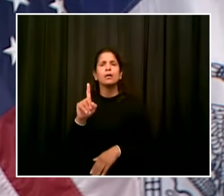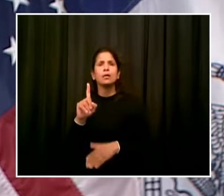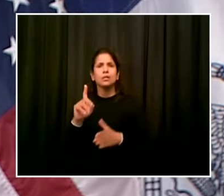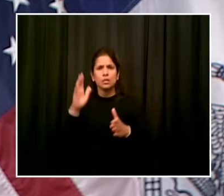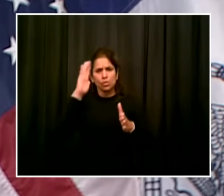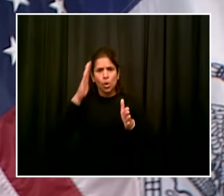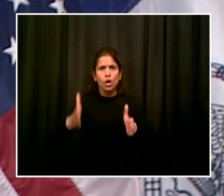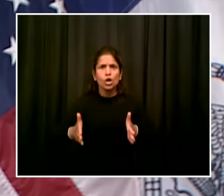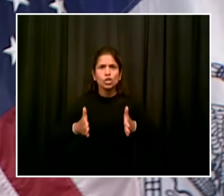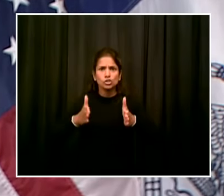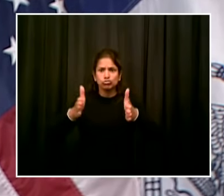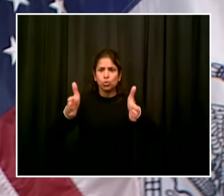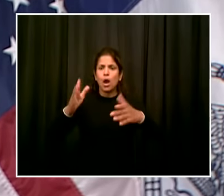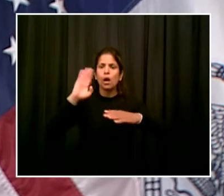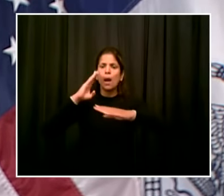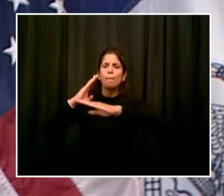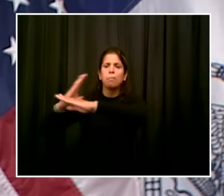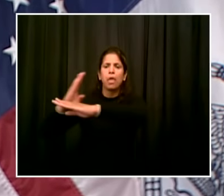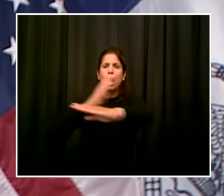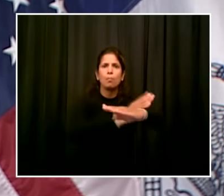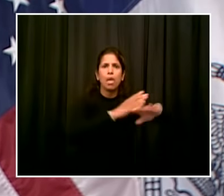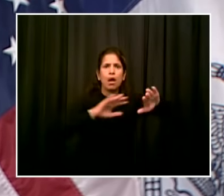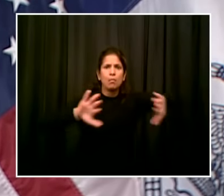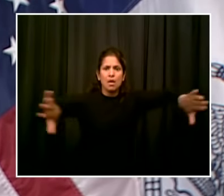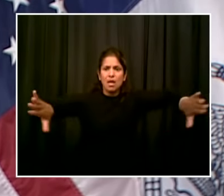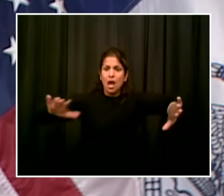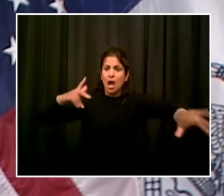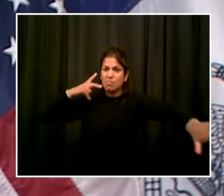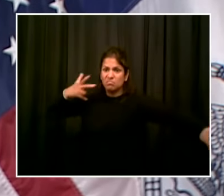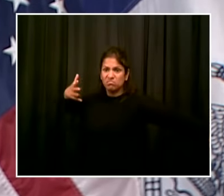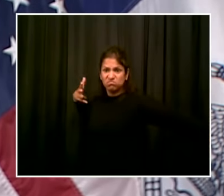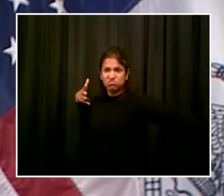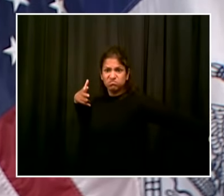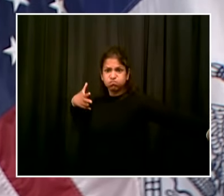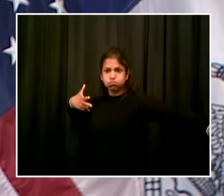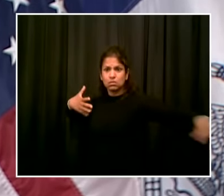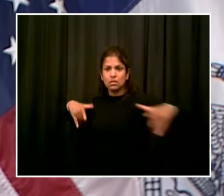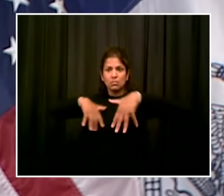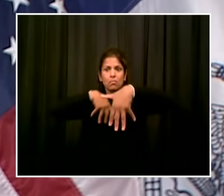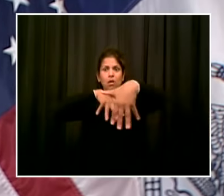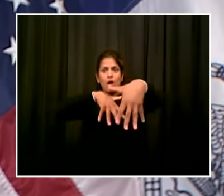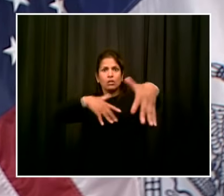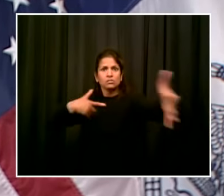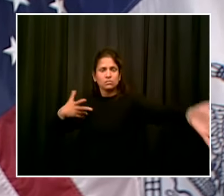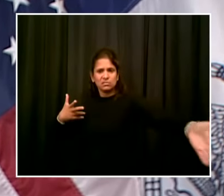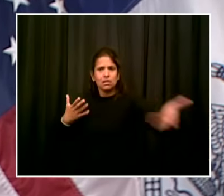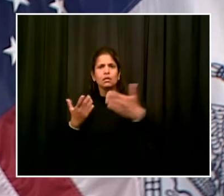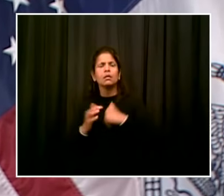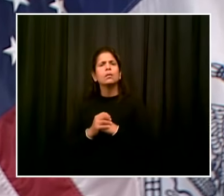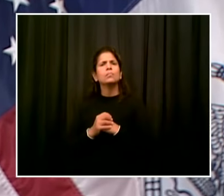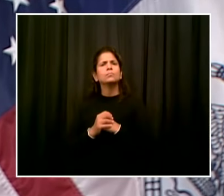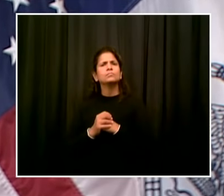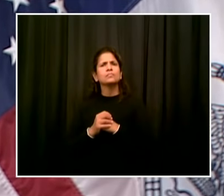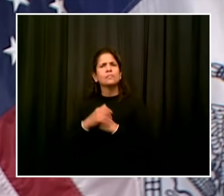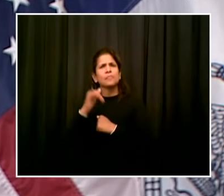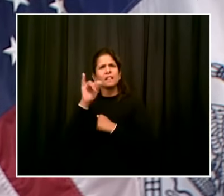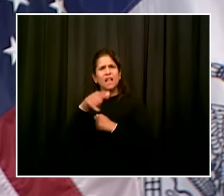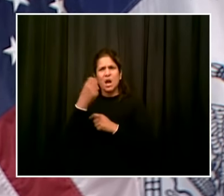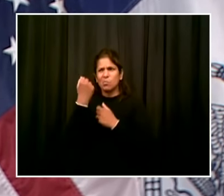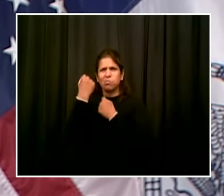on like 7-8 weeks of this. And I know you've said, well, this is an emergency, and this is just of such